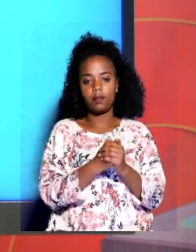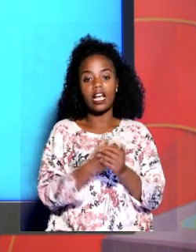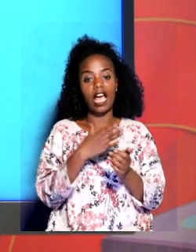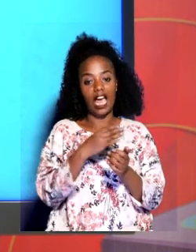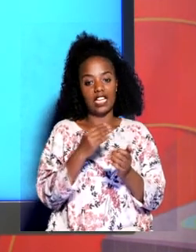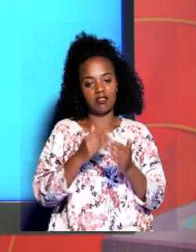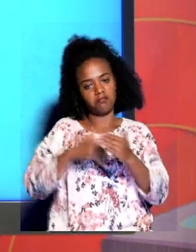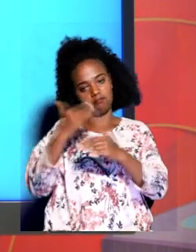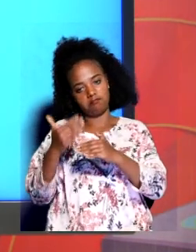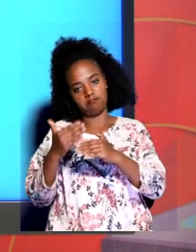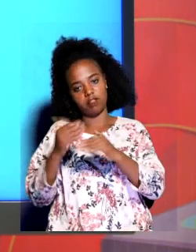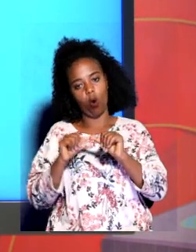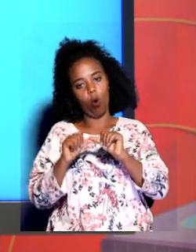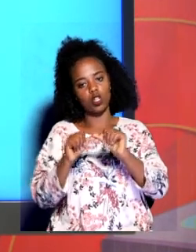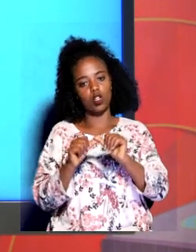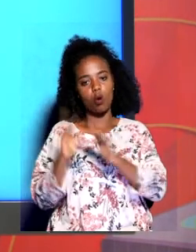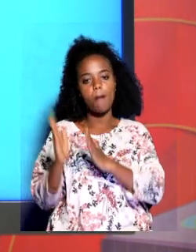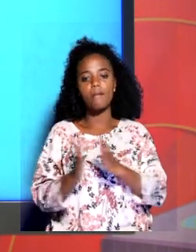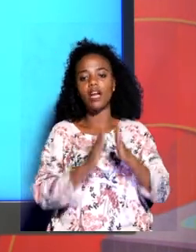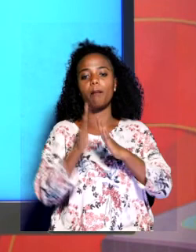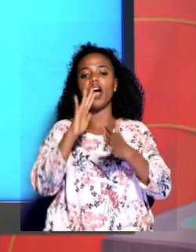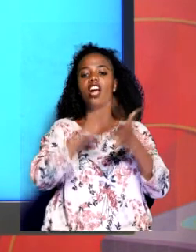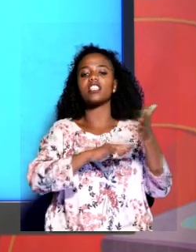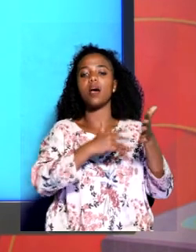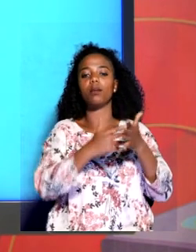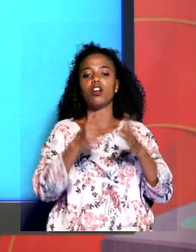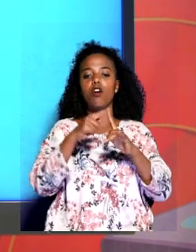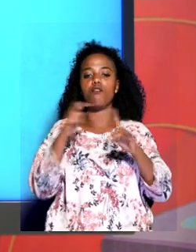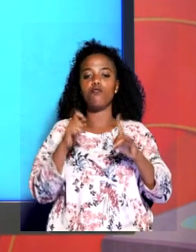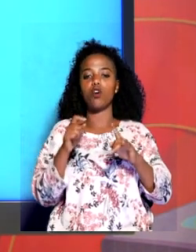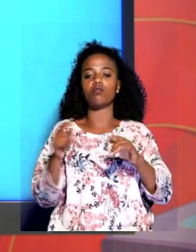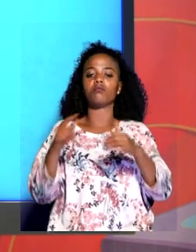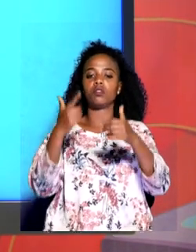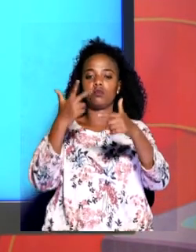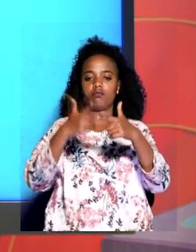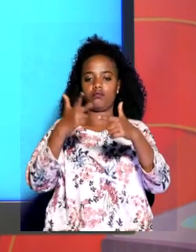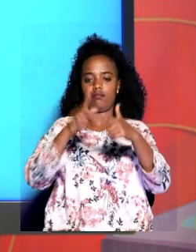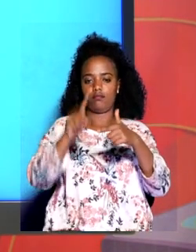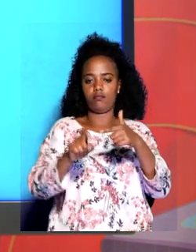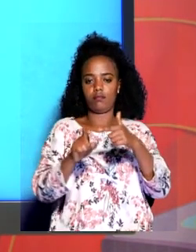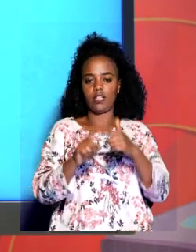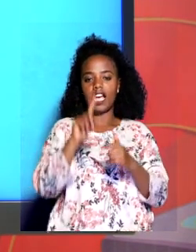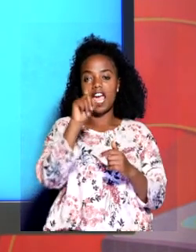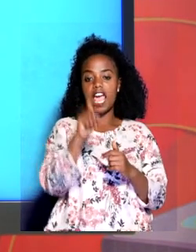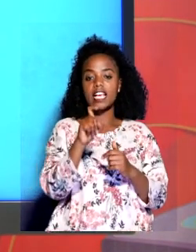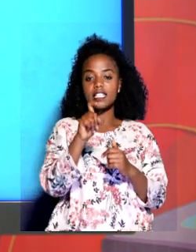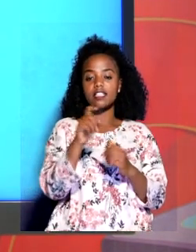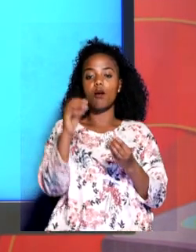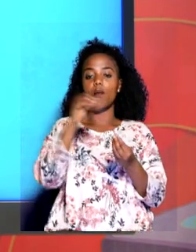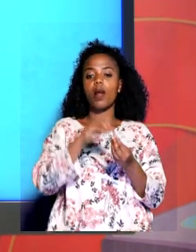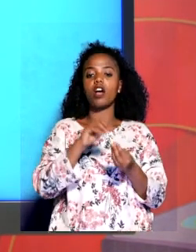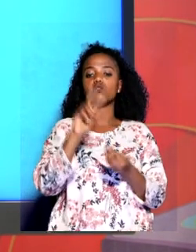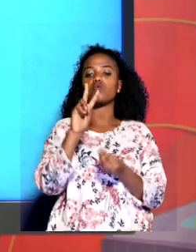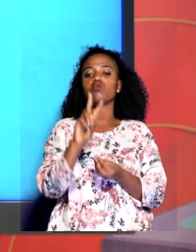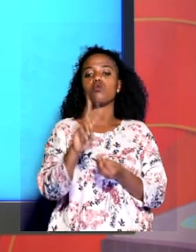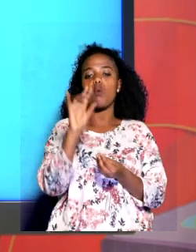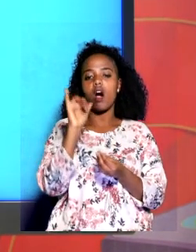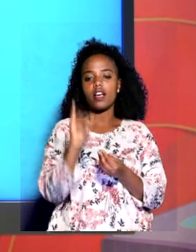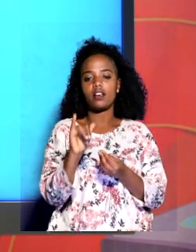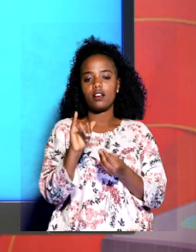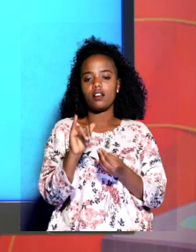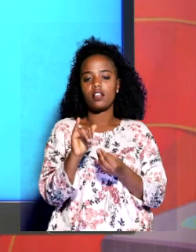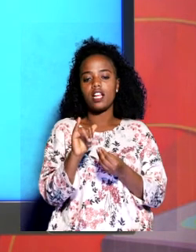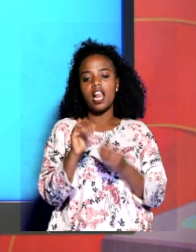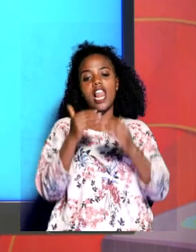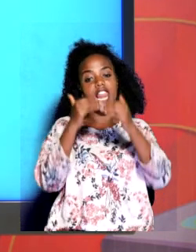And let's also prepare a table for this one also. X plus